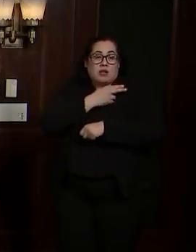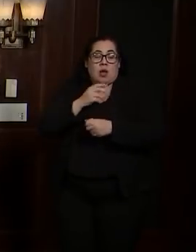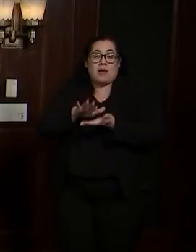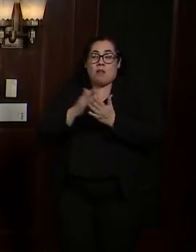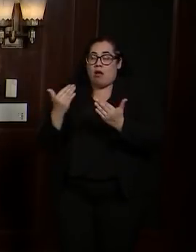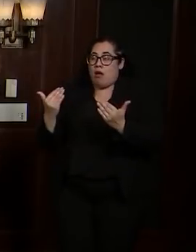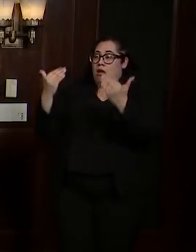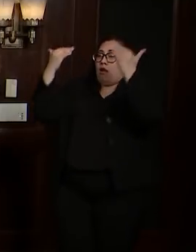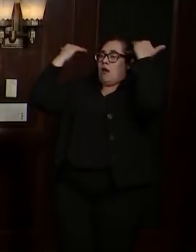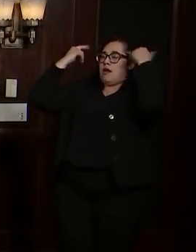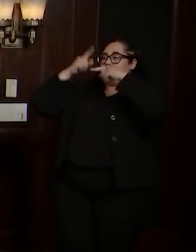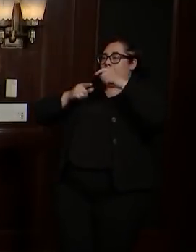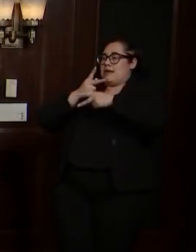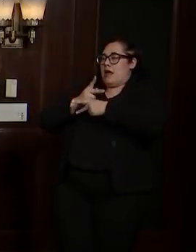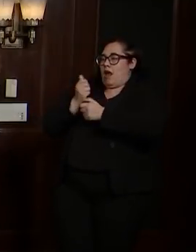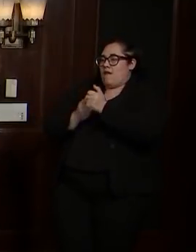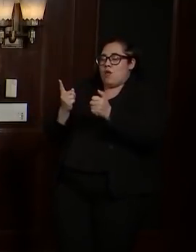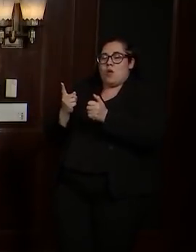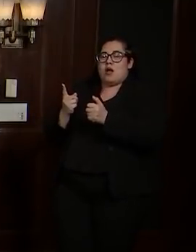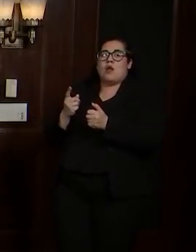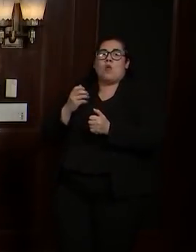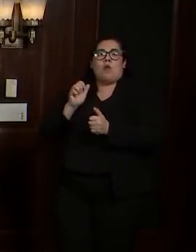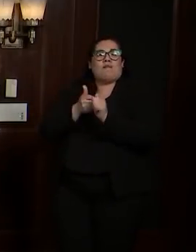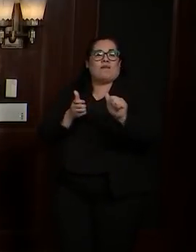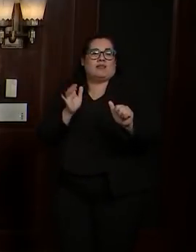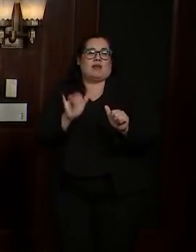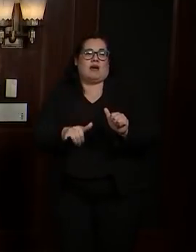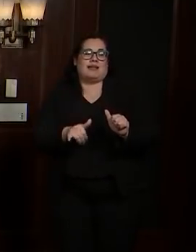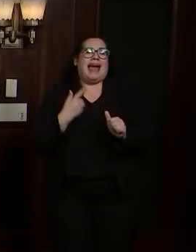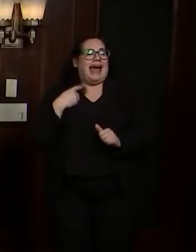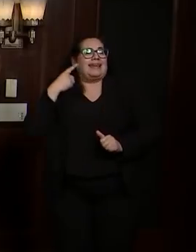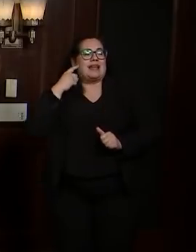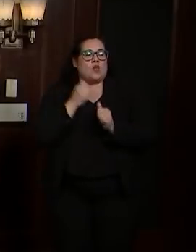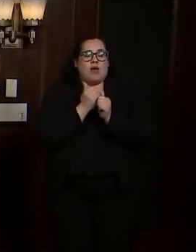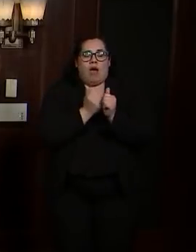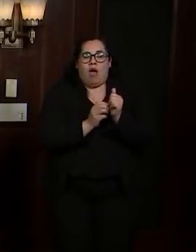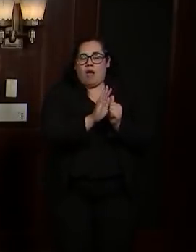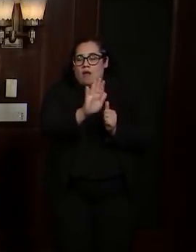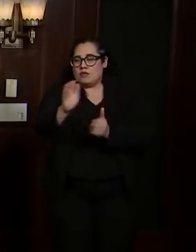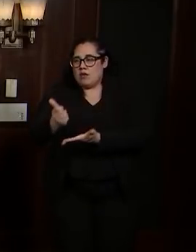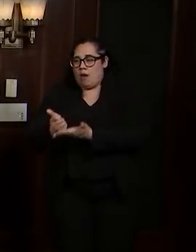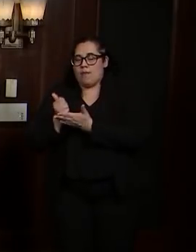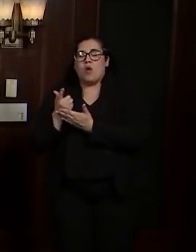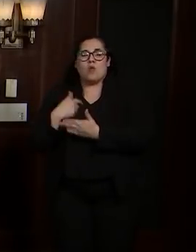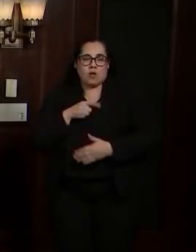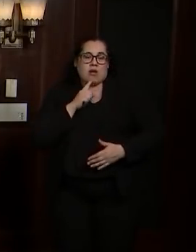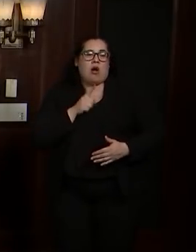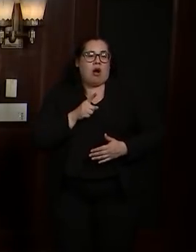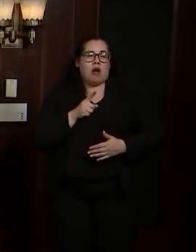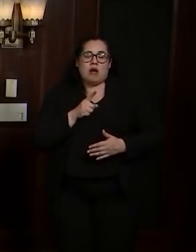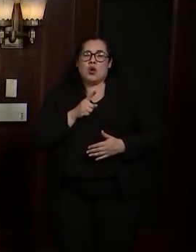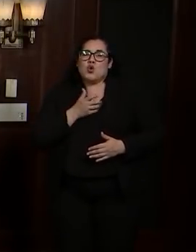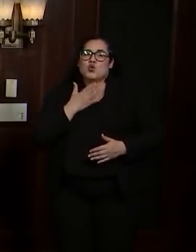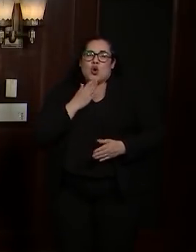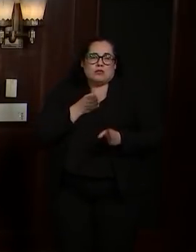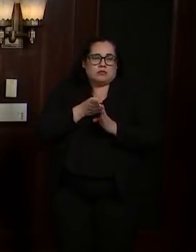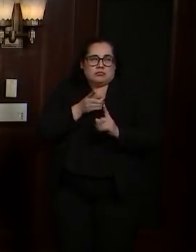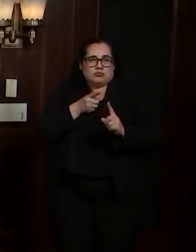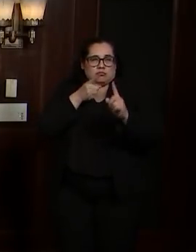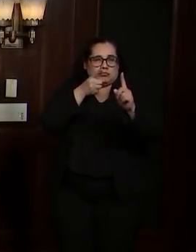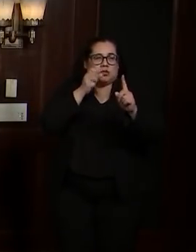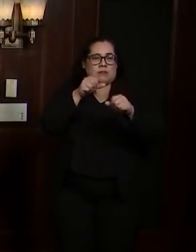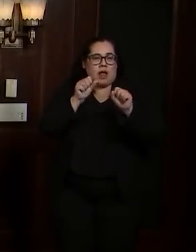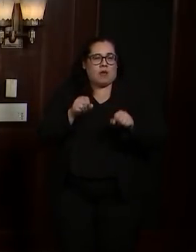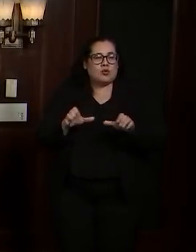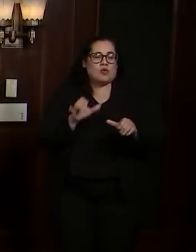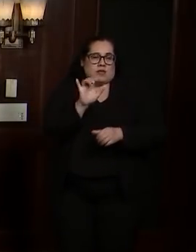and can't care for everybody who needs their help. And I think with everyone's help, we're on a good trajectory to be